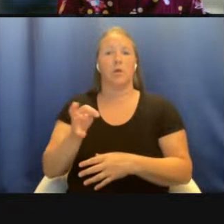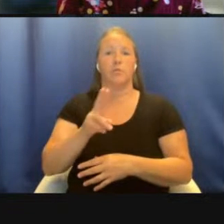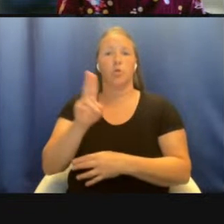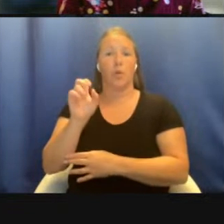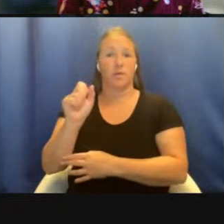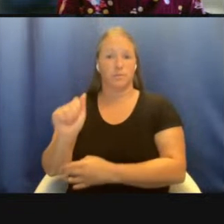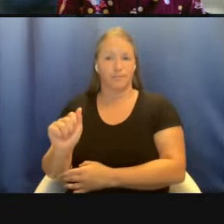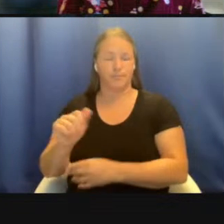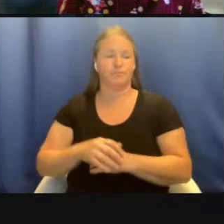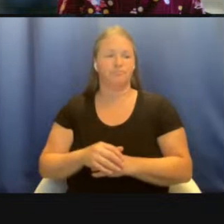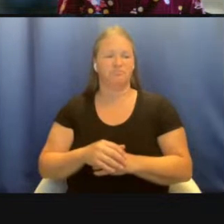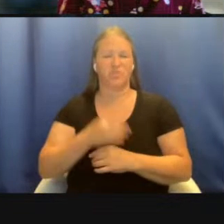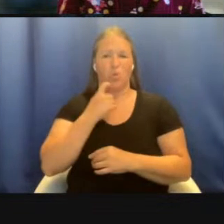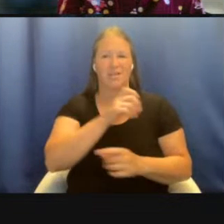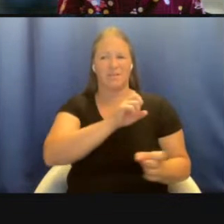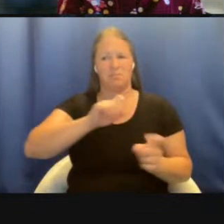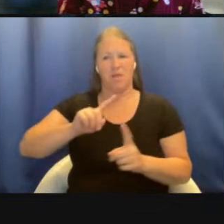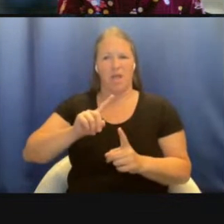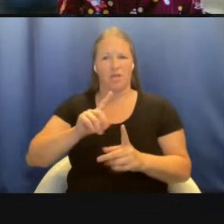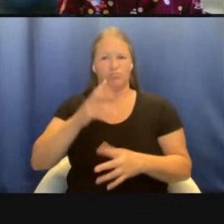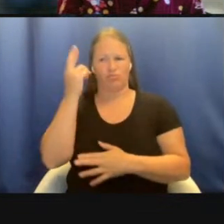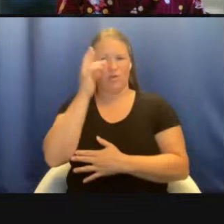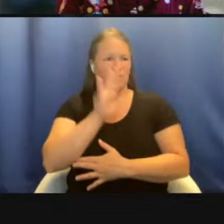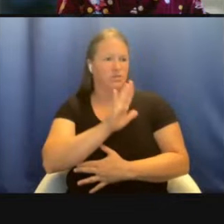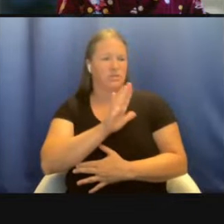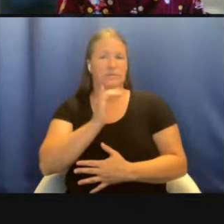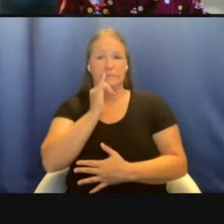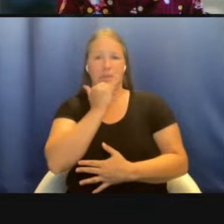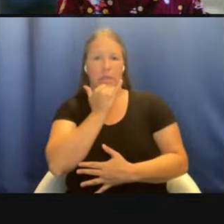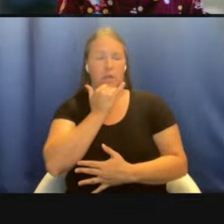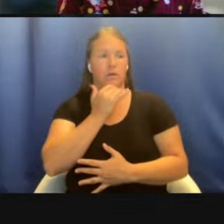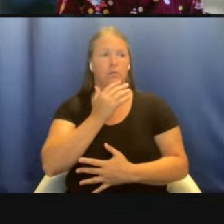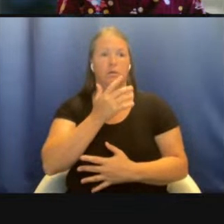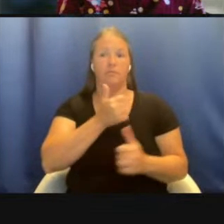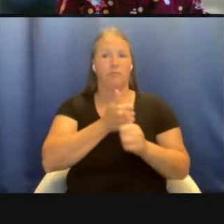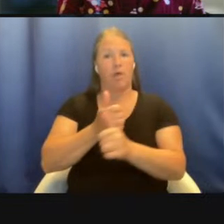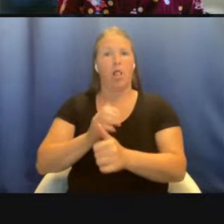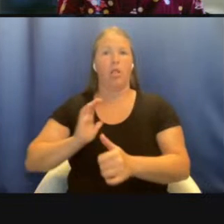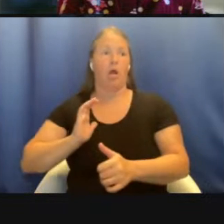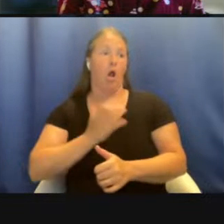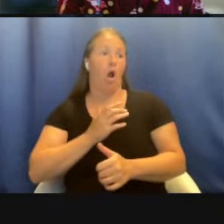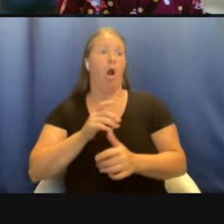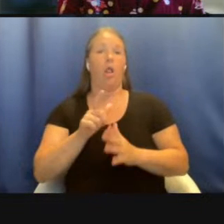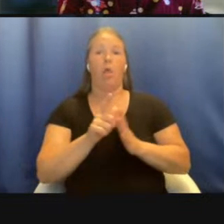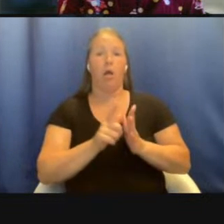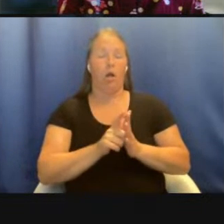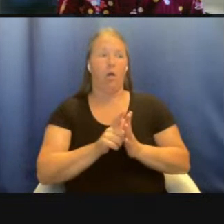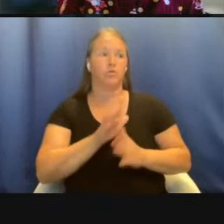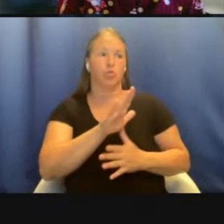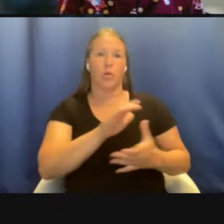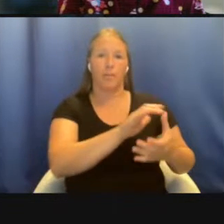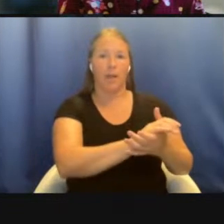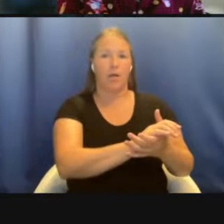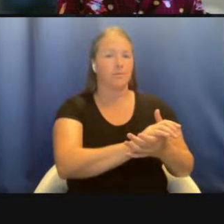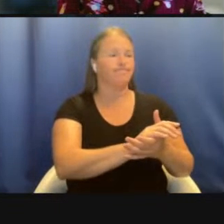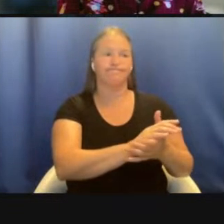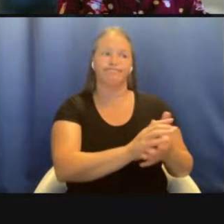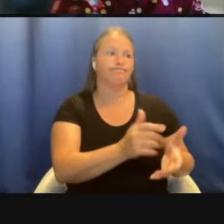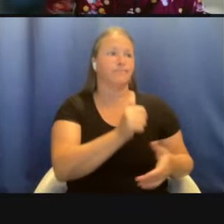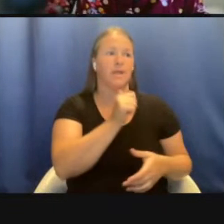mistake. According to our laws, the marriage is invalid. I have sent Miss Patterson, his so-called wife, back